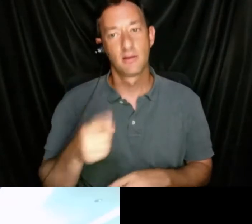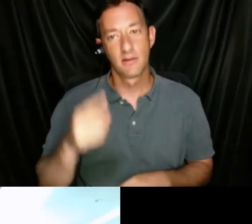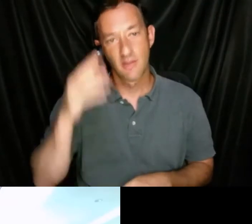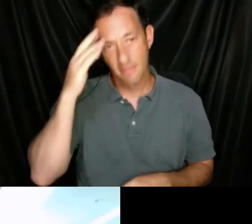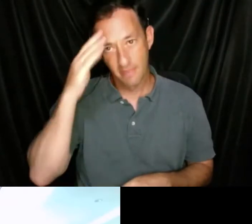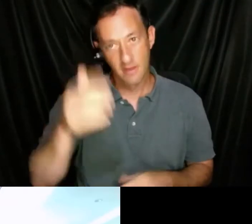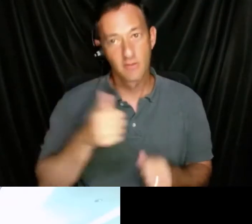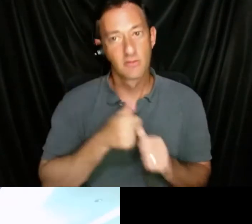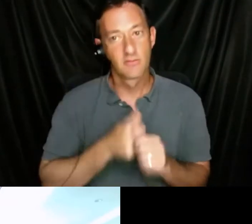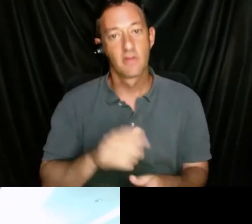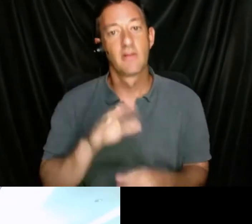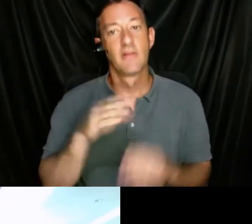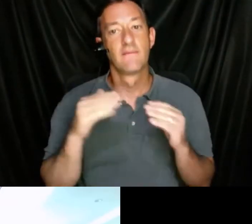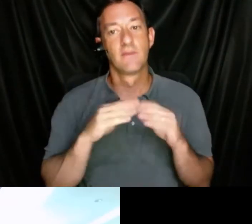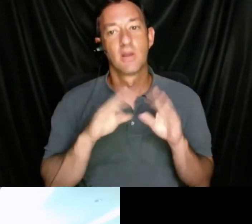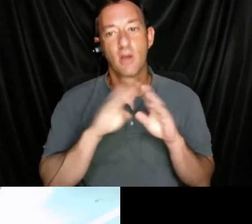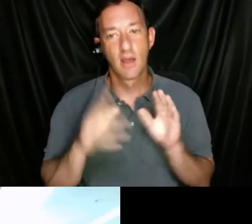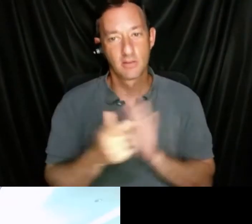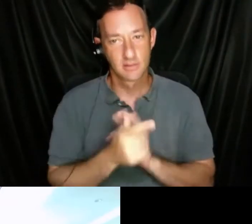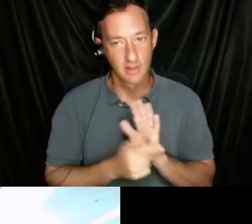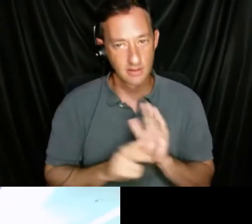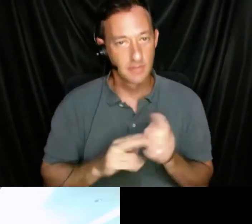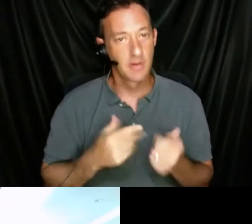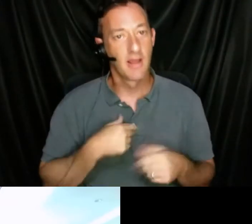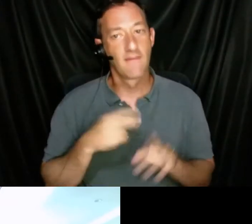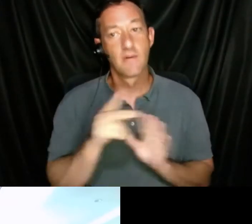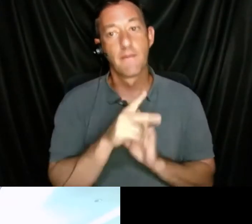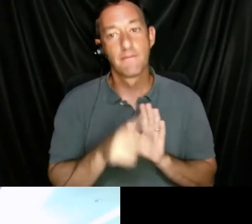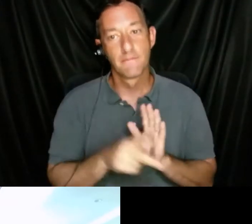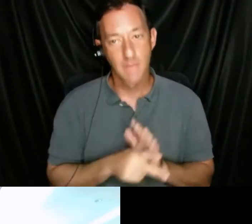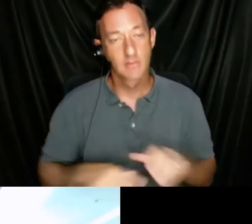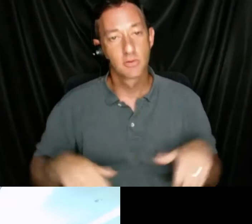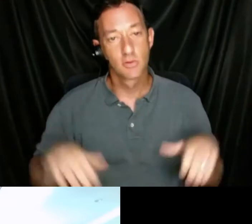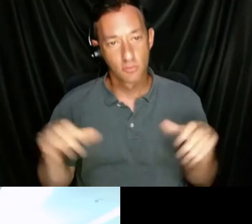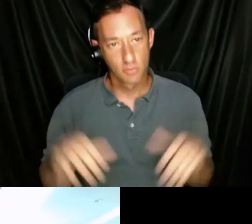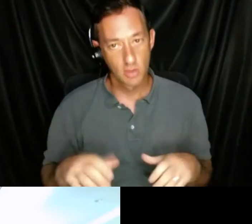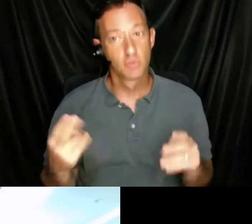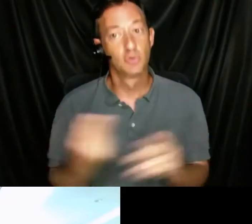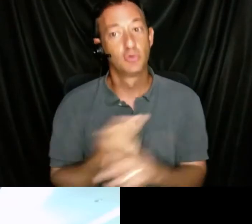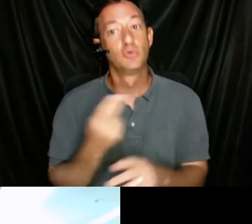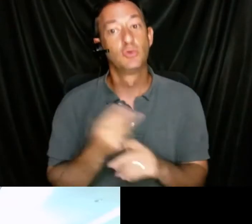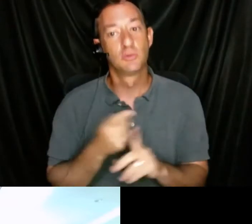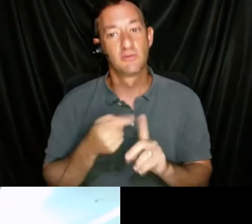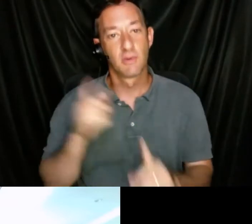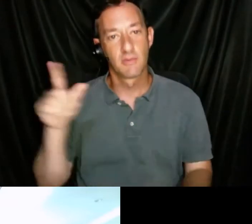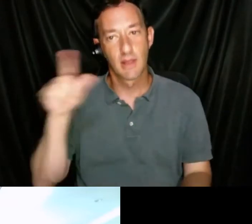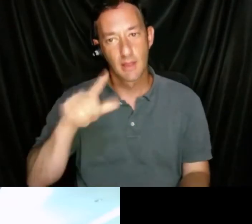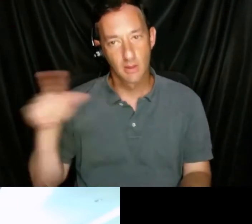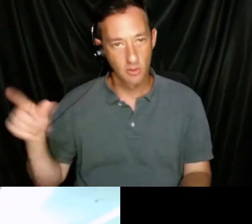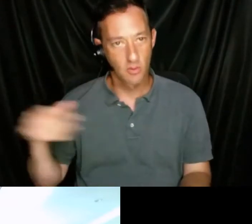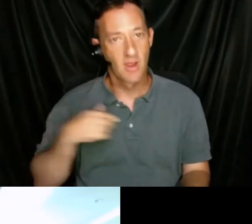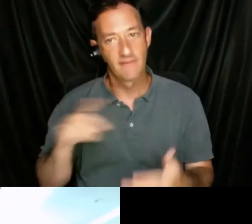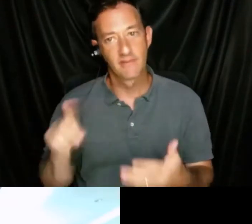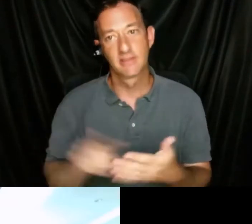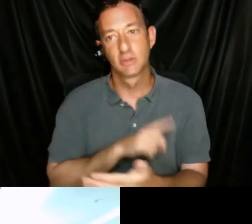that there is a policy or practice that is being employed by the landlord that has a discriminatory effect on a protected